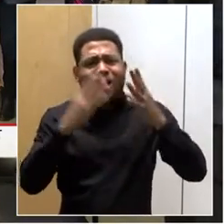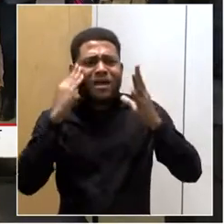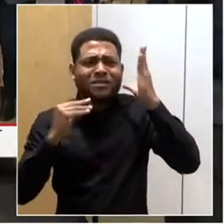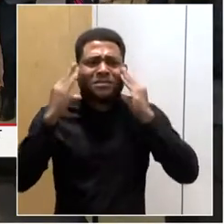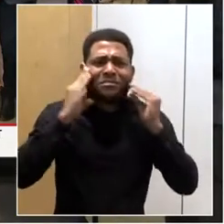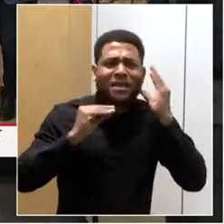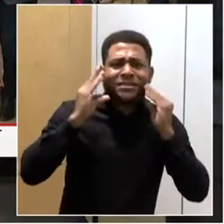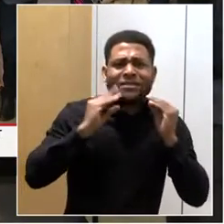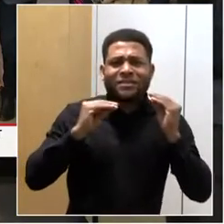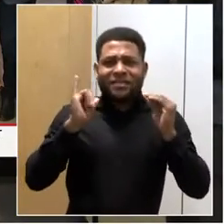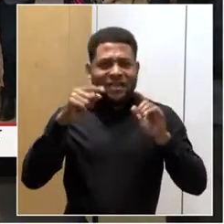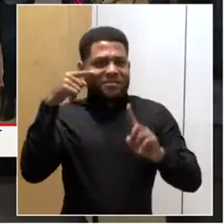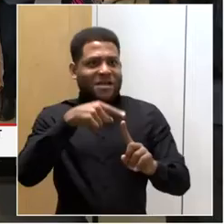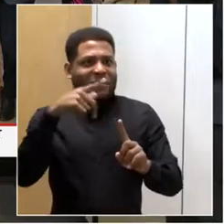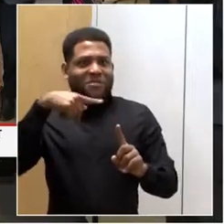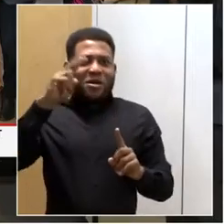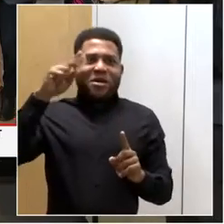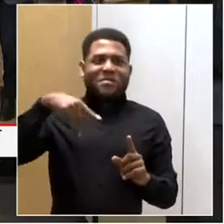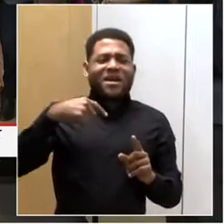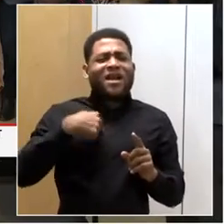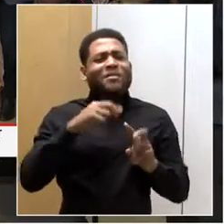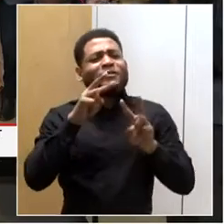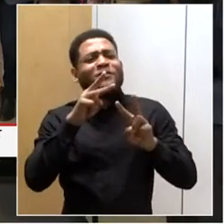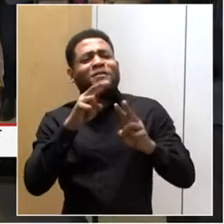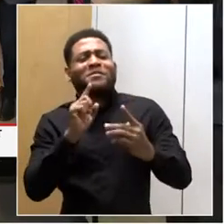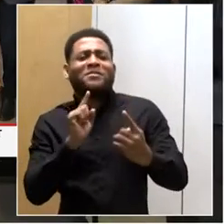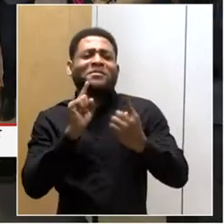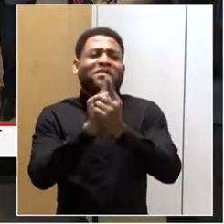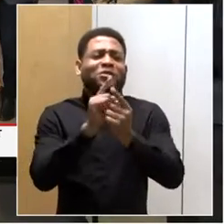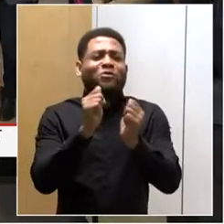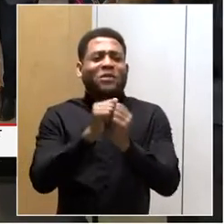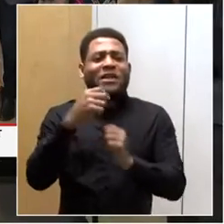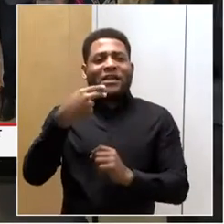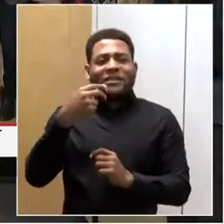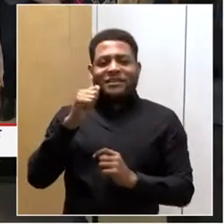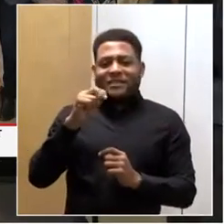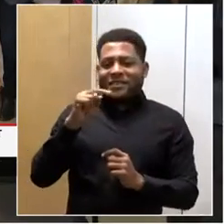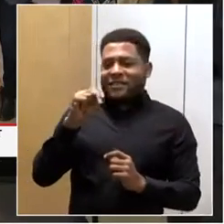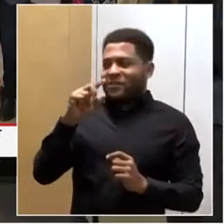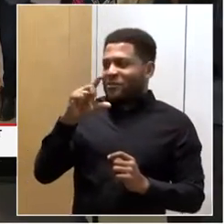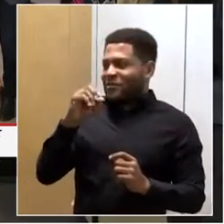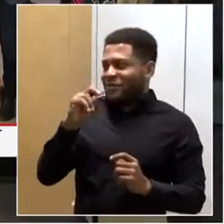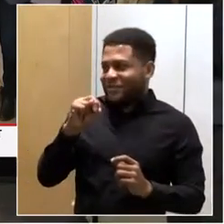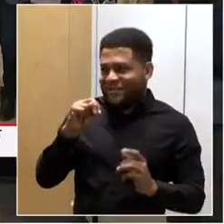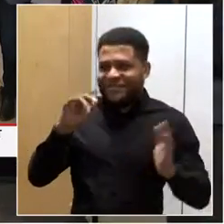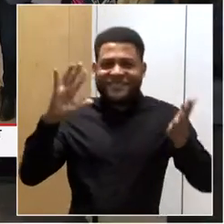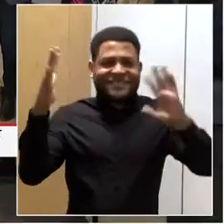to checking in with Brian to see how he's doing to meet that deadline. So thank you all. Appreciate it, Mayor.